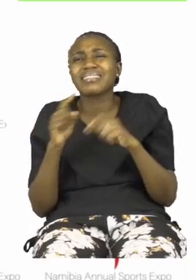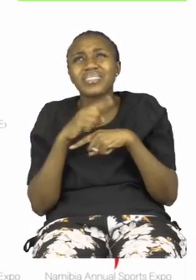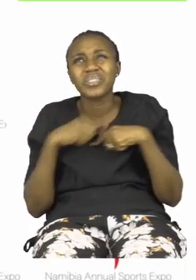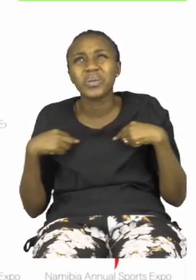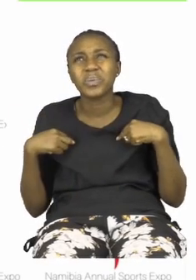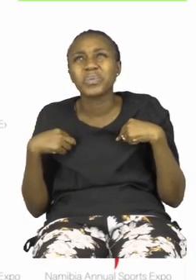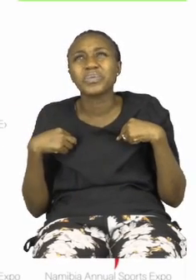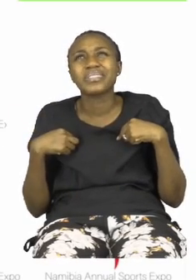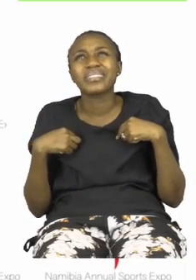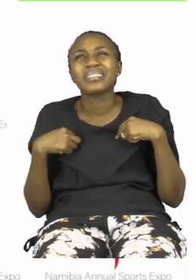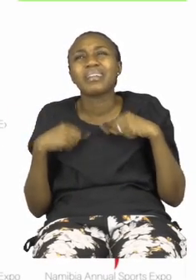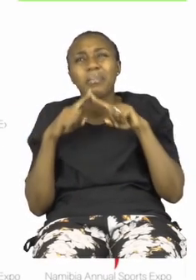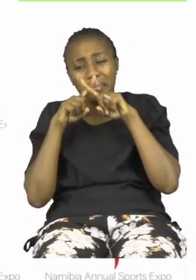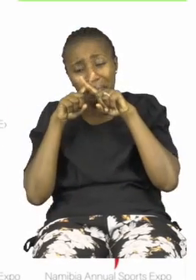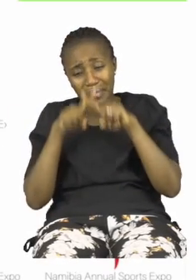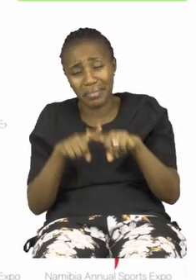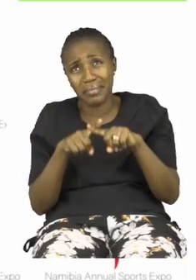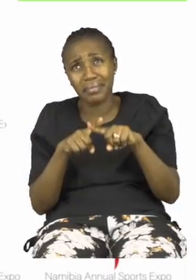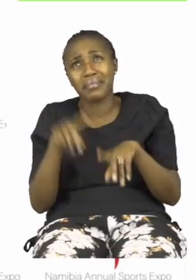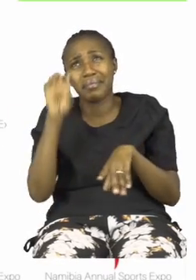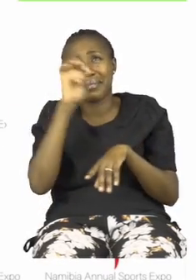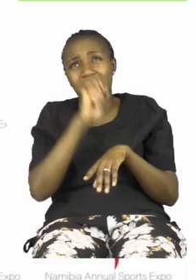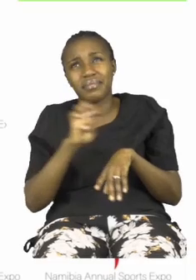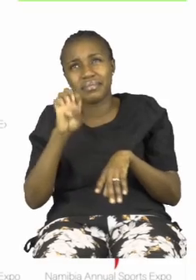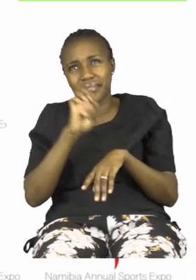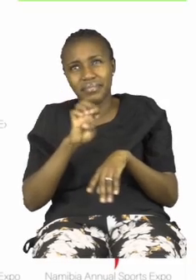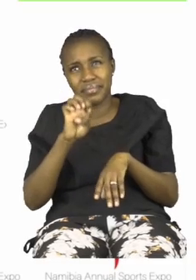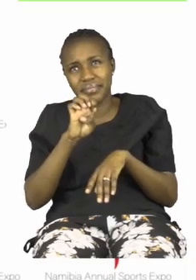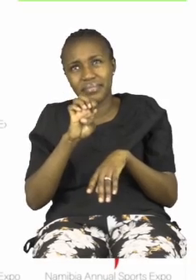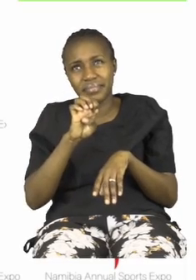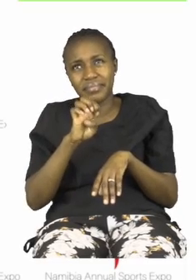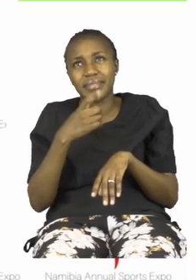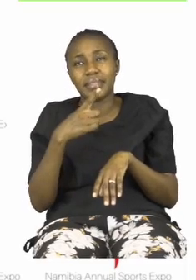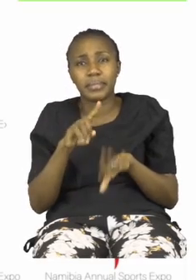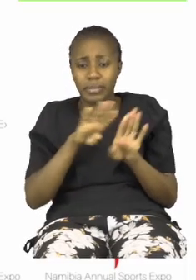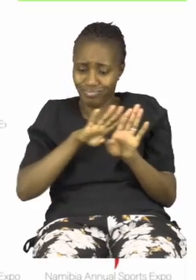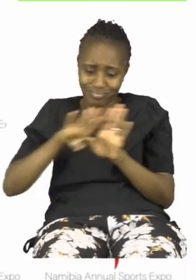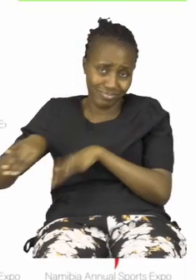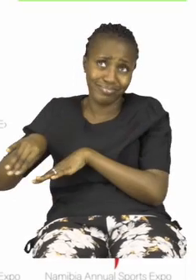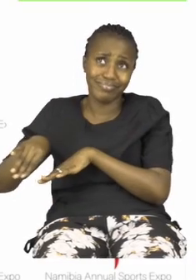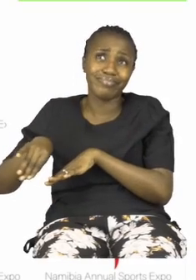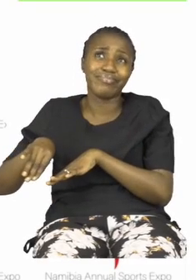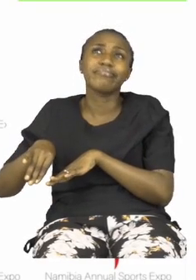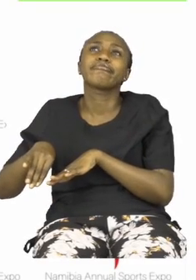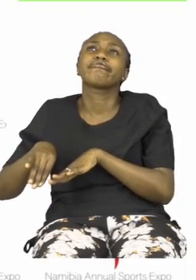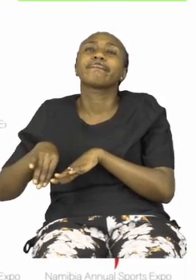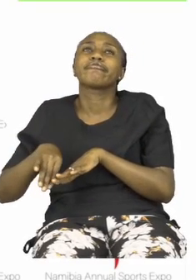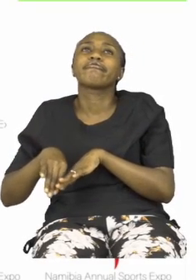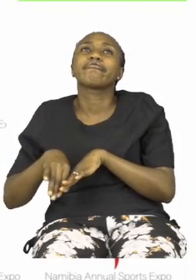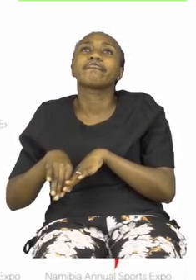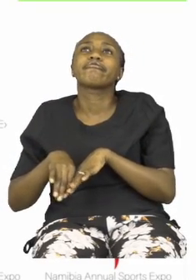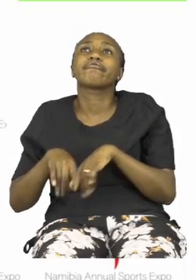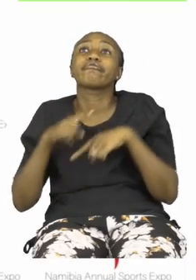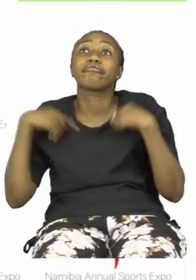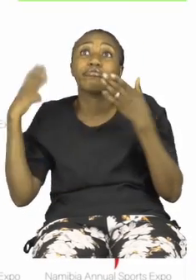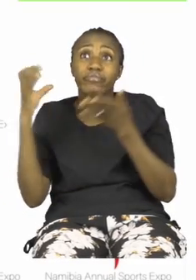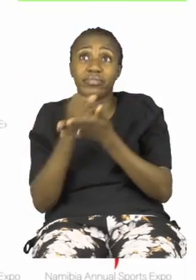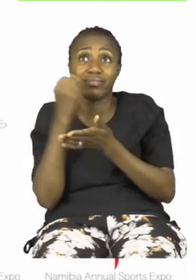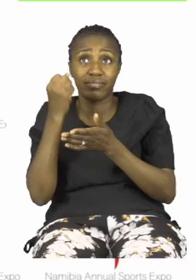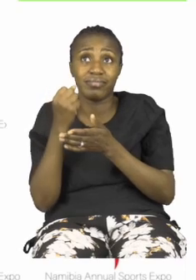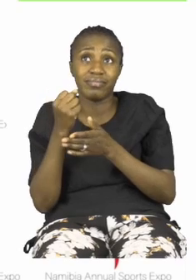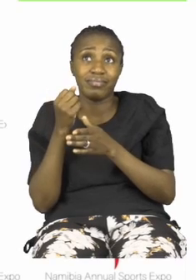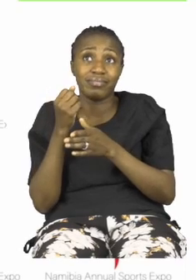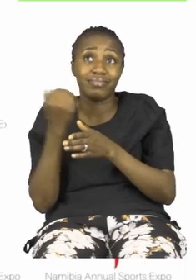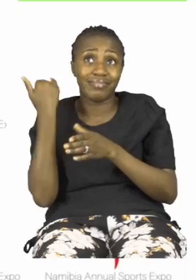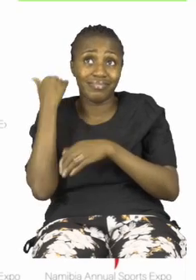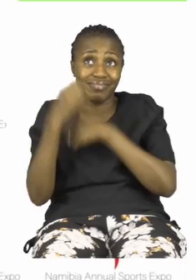on comes from Europe. Yeah. But putting that aside, we actually won South Africa last year, or we